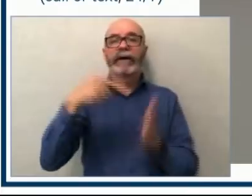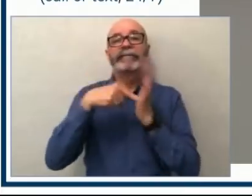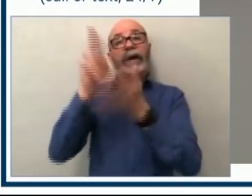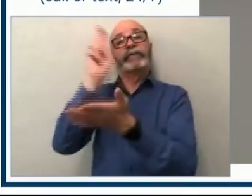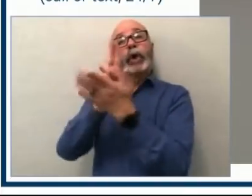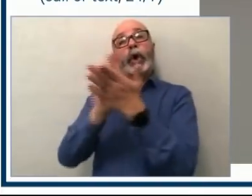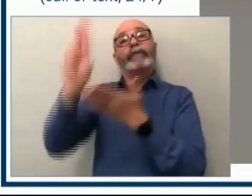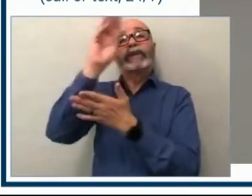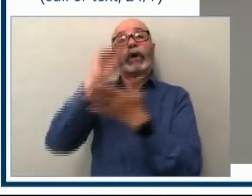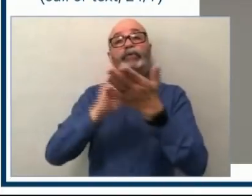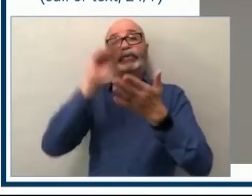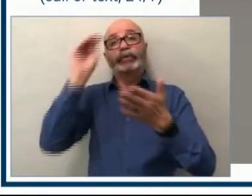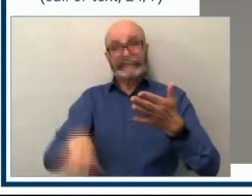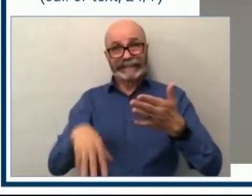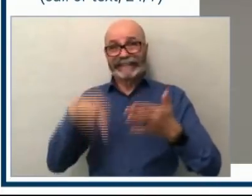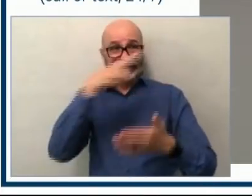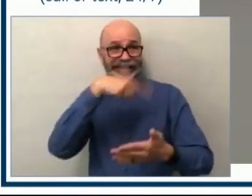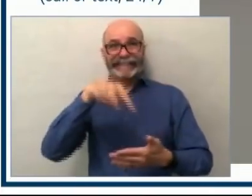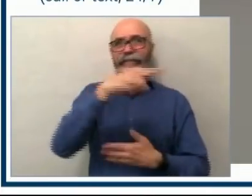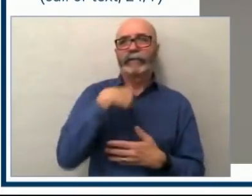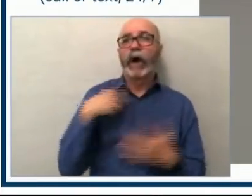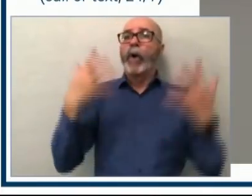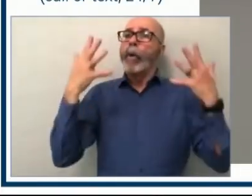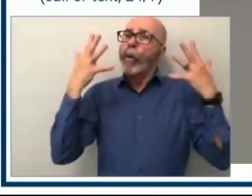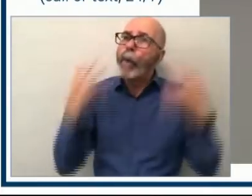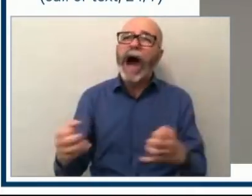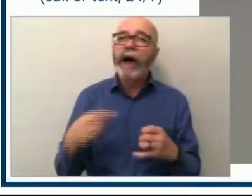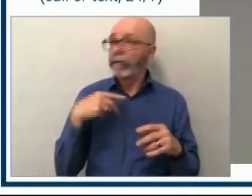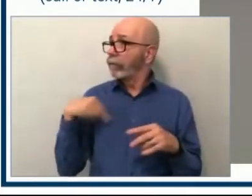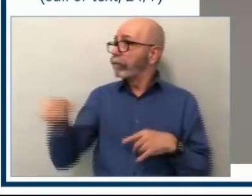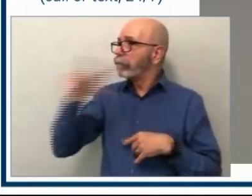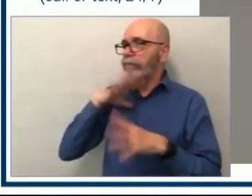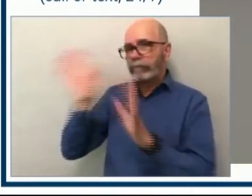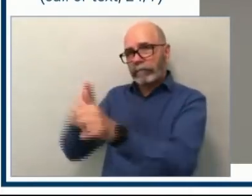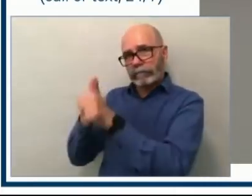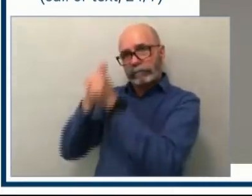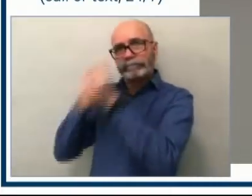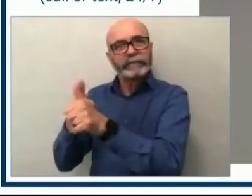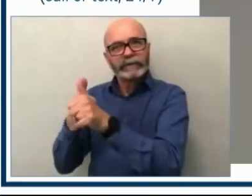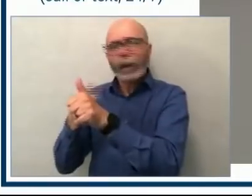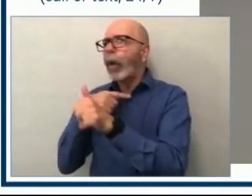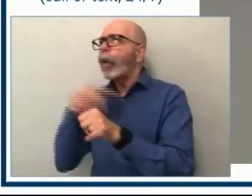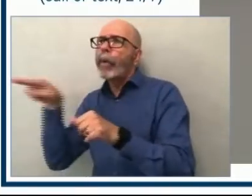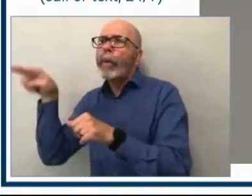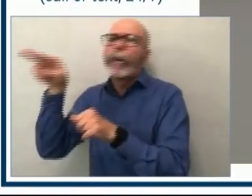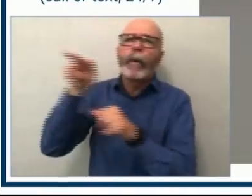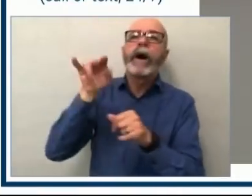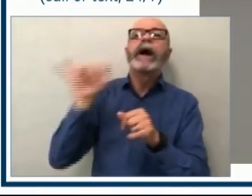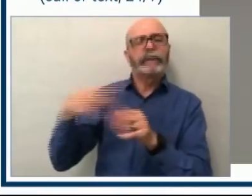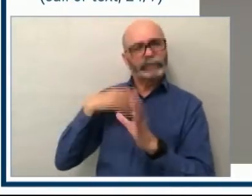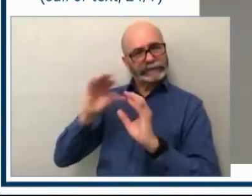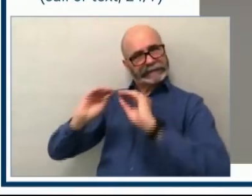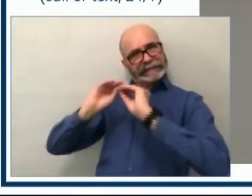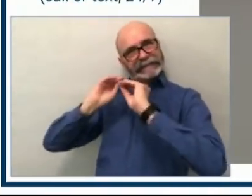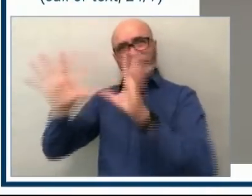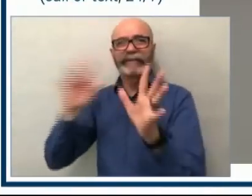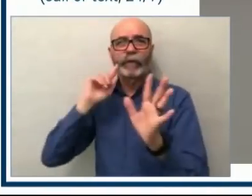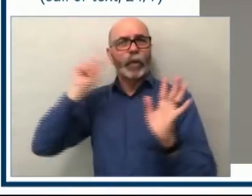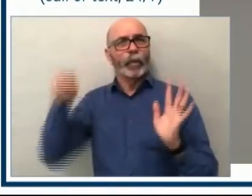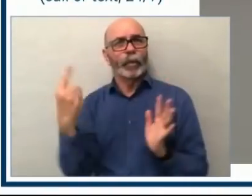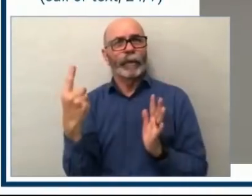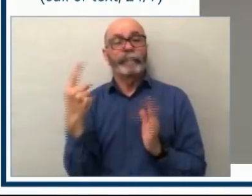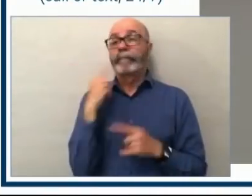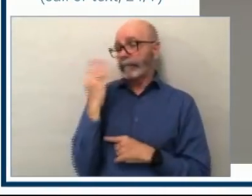wanted to make it clear for everybody else. And it's really a recognition that having somebody undergo a 14-day quarantine can have a